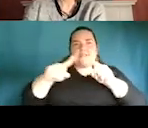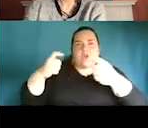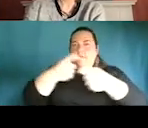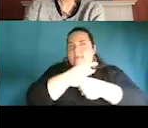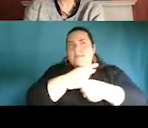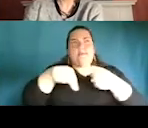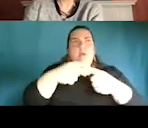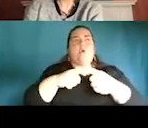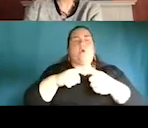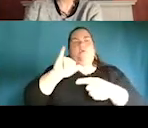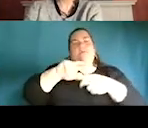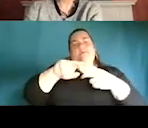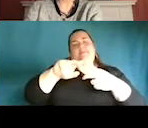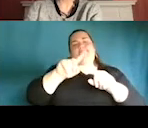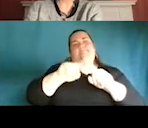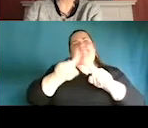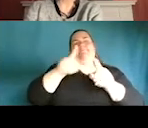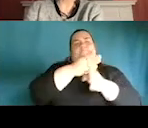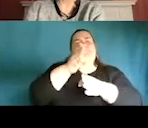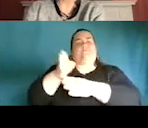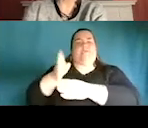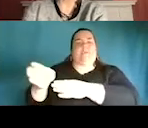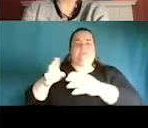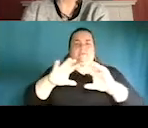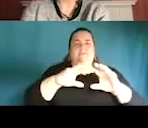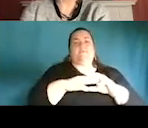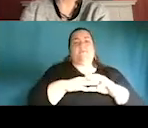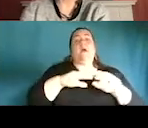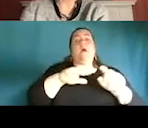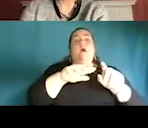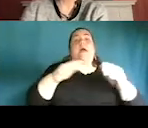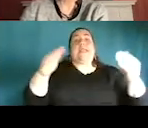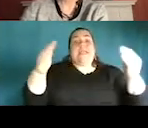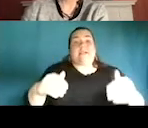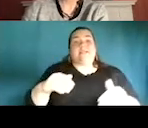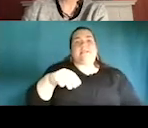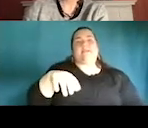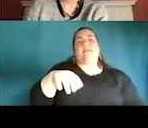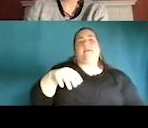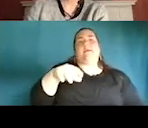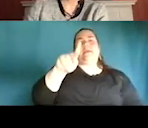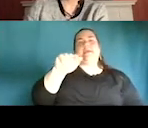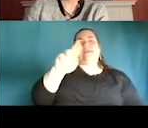Next, there are three winners of the Karen T. Romer Award for Excellence in Advising.